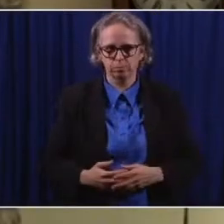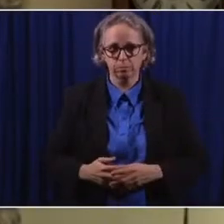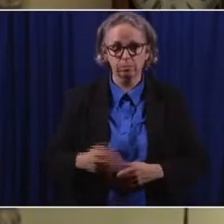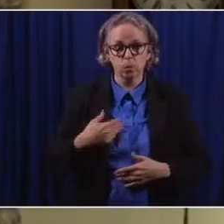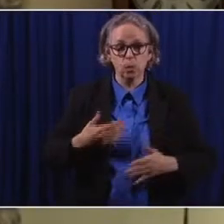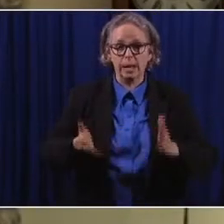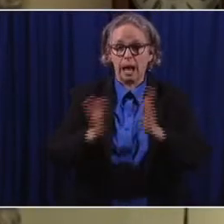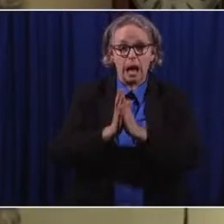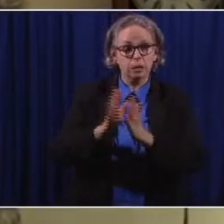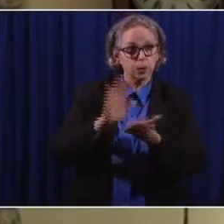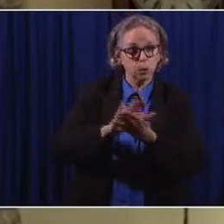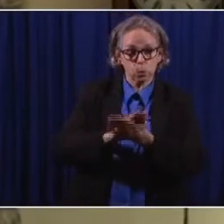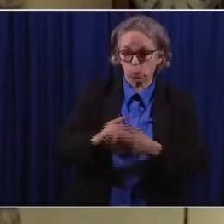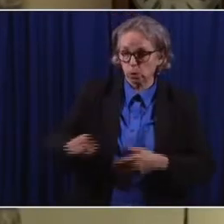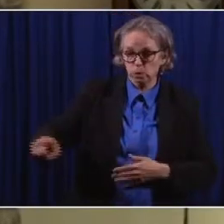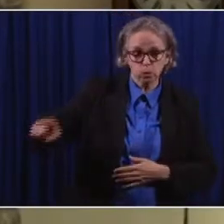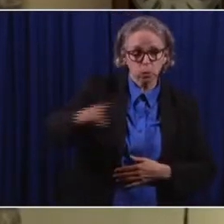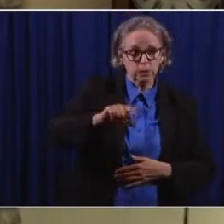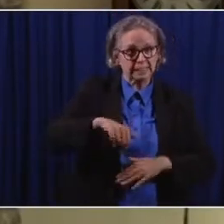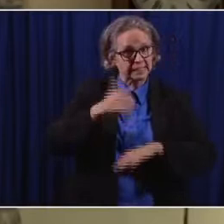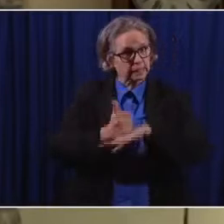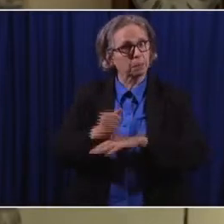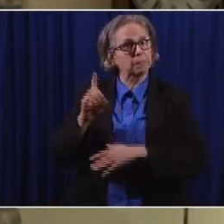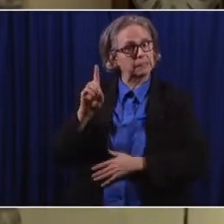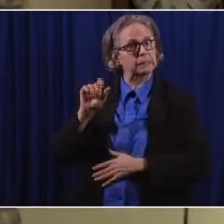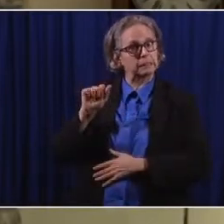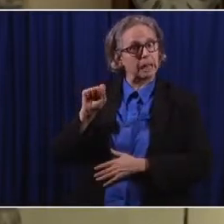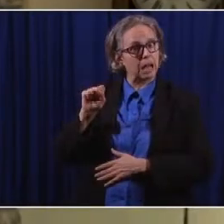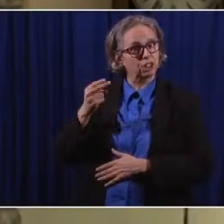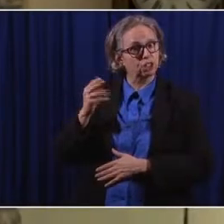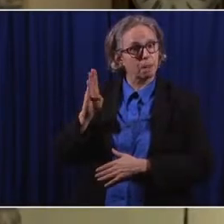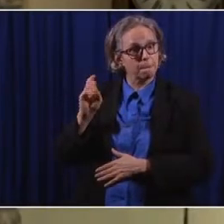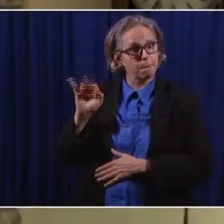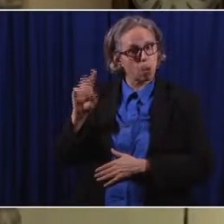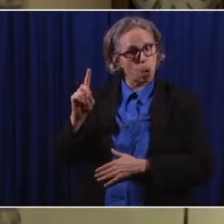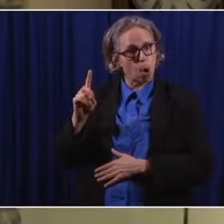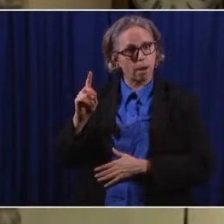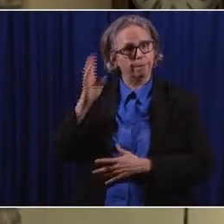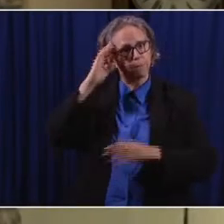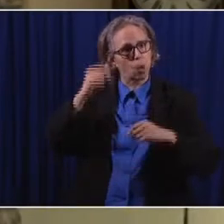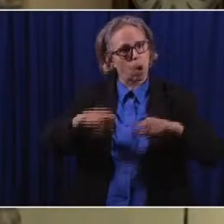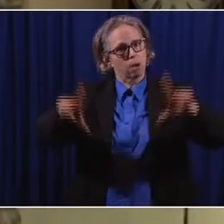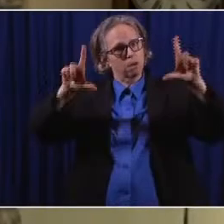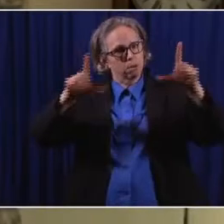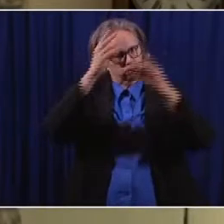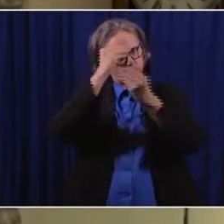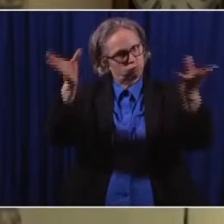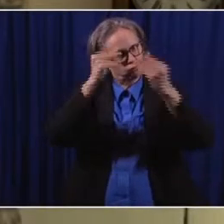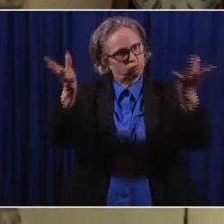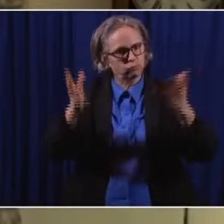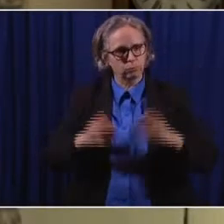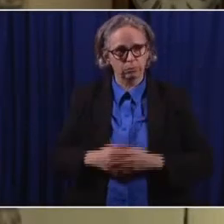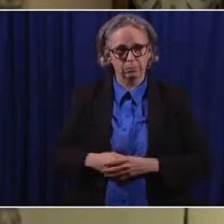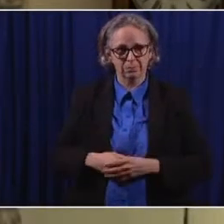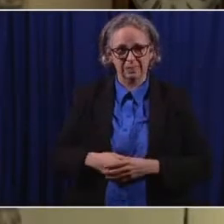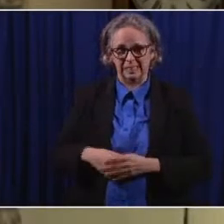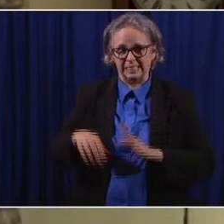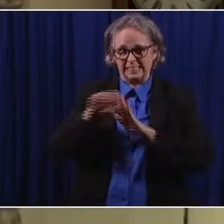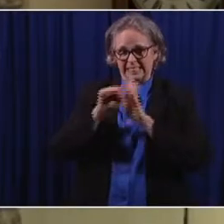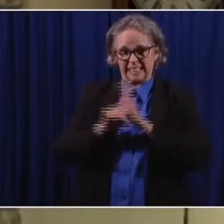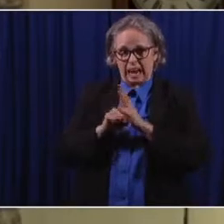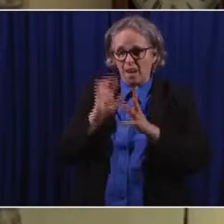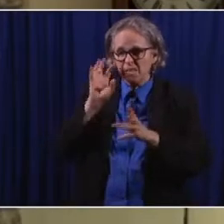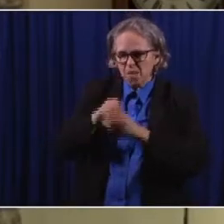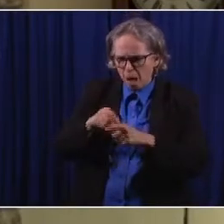up and find that out. But we can't micromanage this. And we can't micromanage it down to the